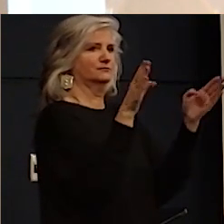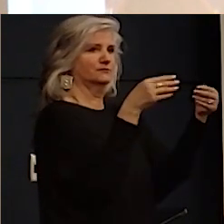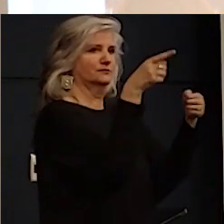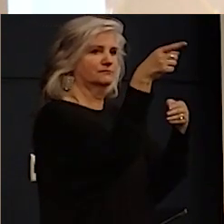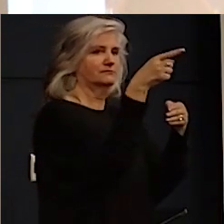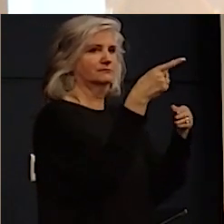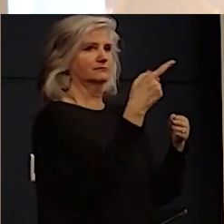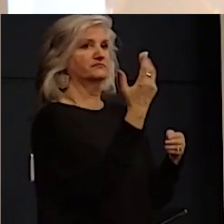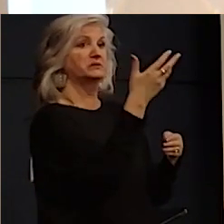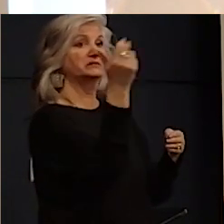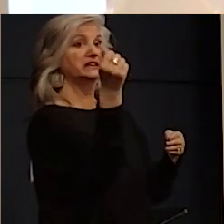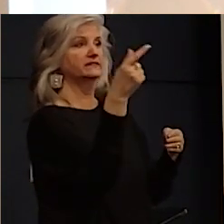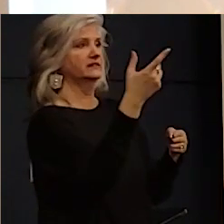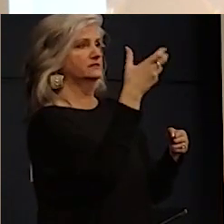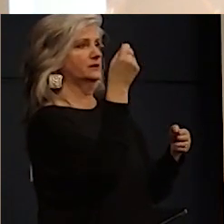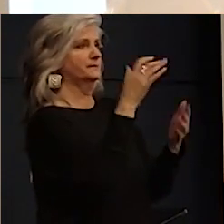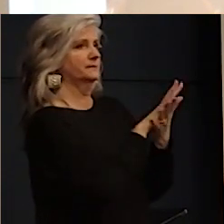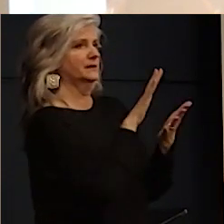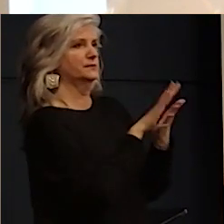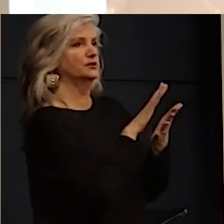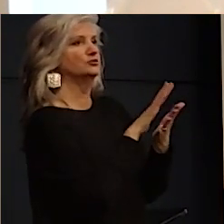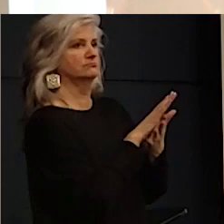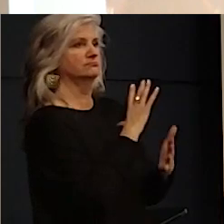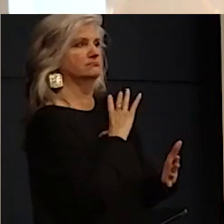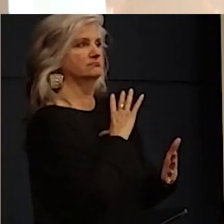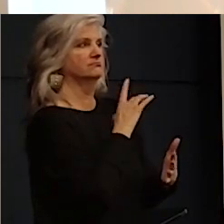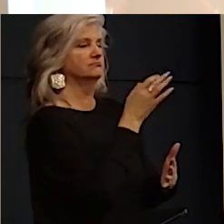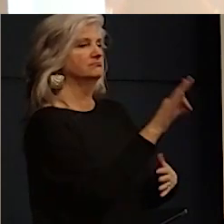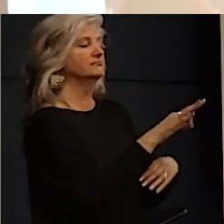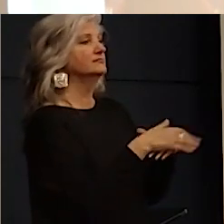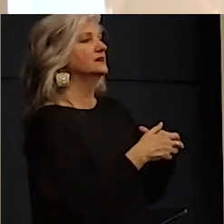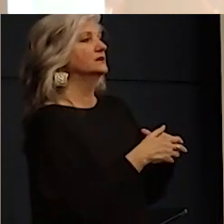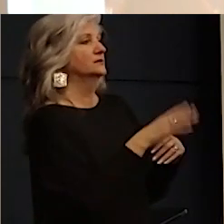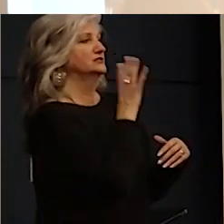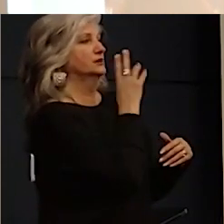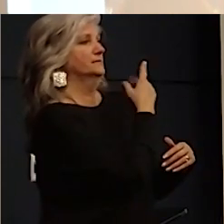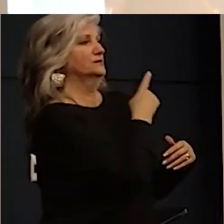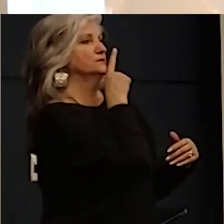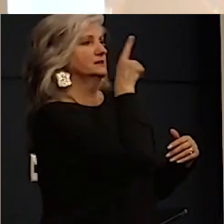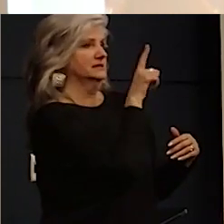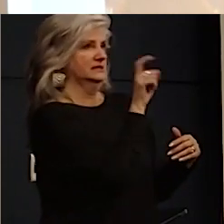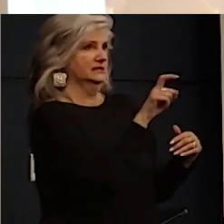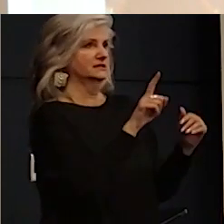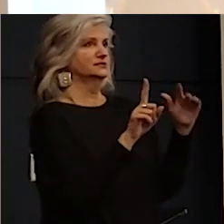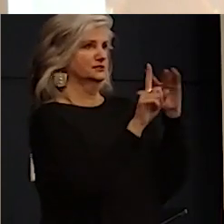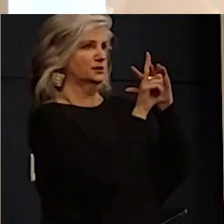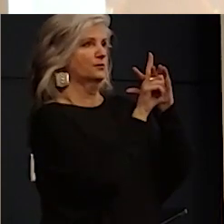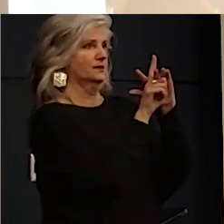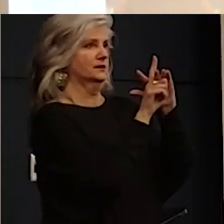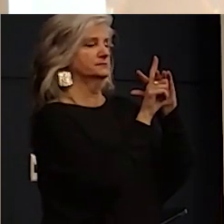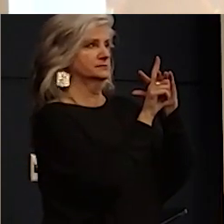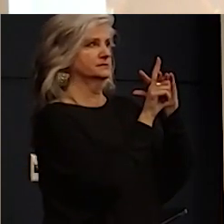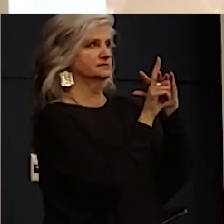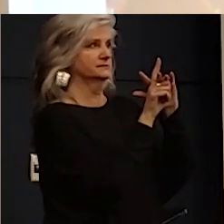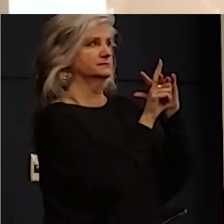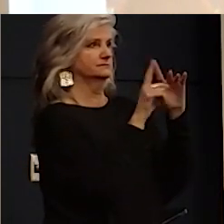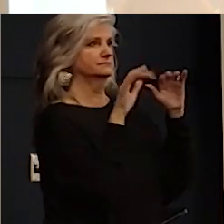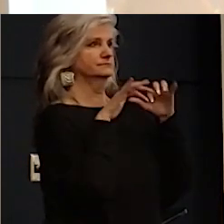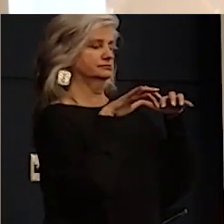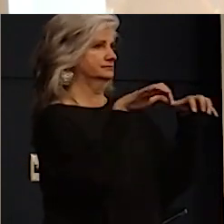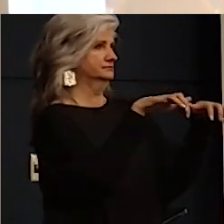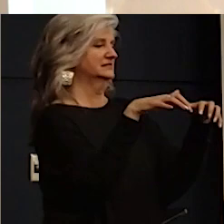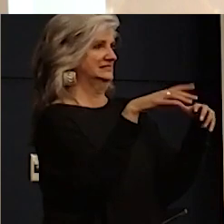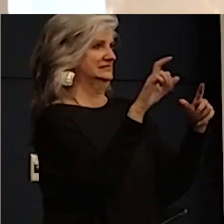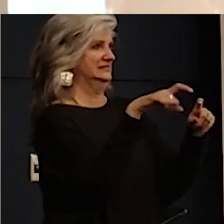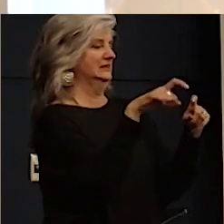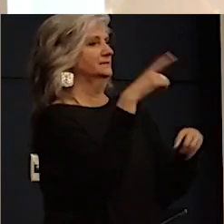as you leave, if you didn't get one already. But this is what we're talking about, folks. This is where we really need to show up and turn out, because the commission is coming